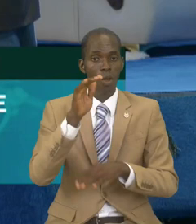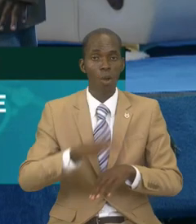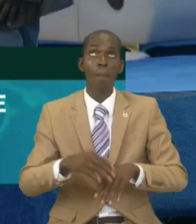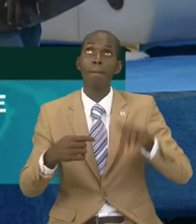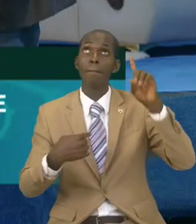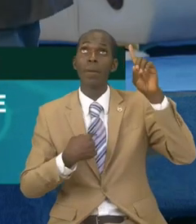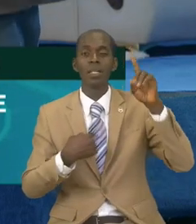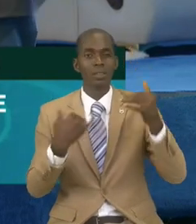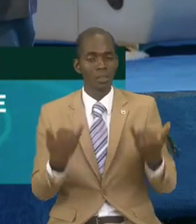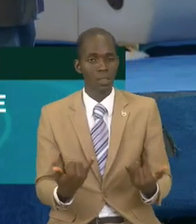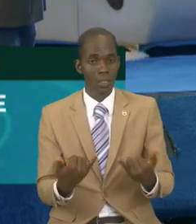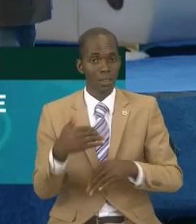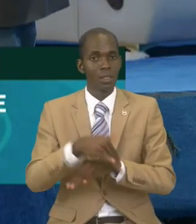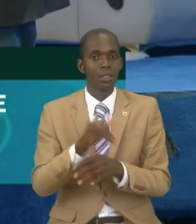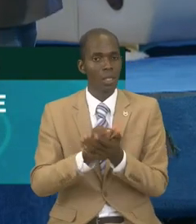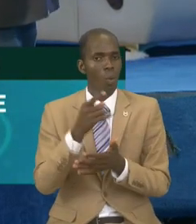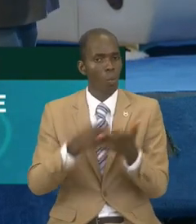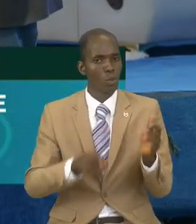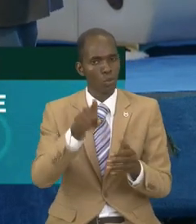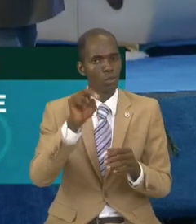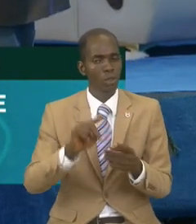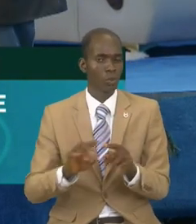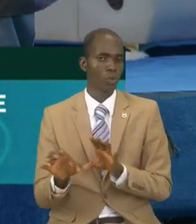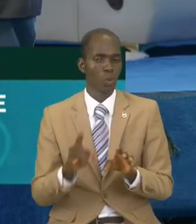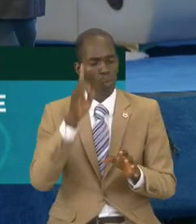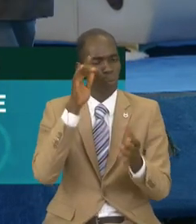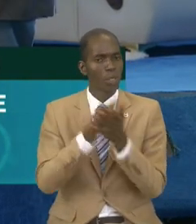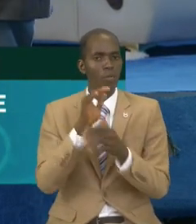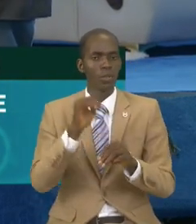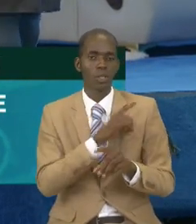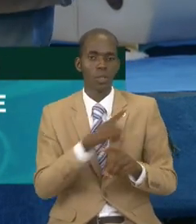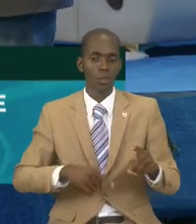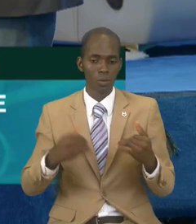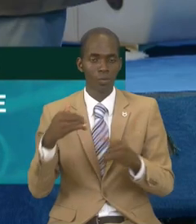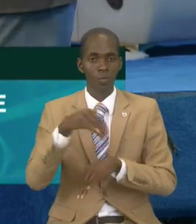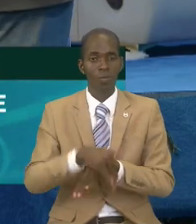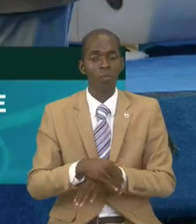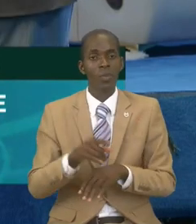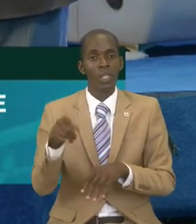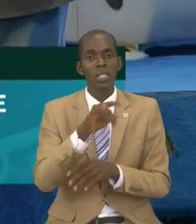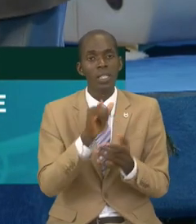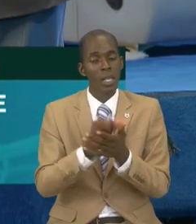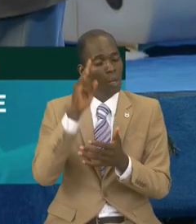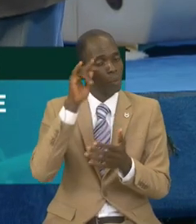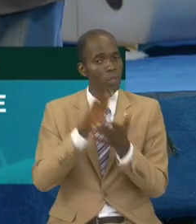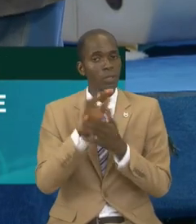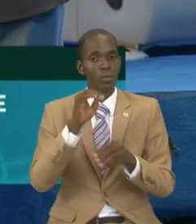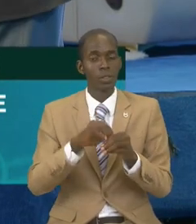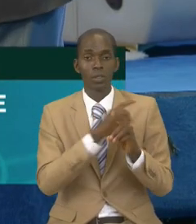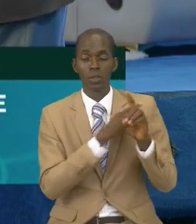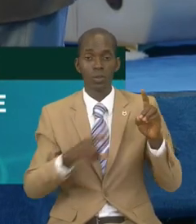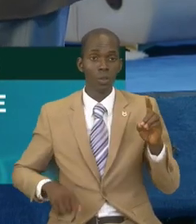that's all you have to do. You believe in the Lord tonight. He that believeth on me, the works that I